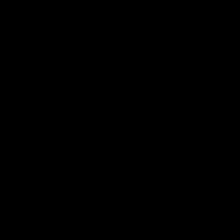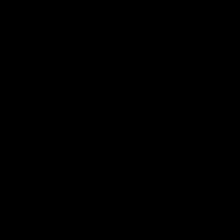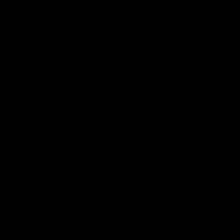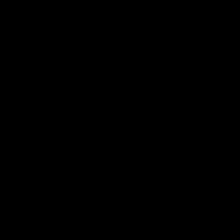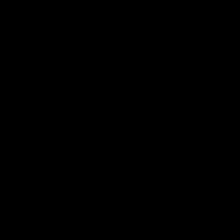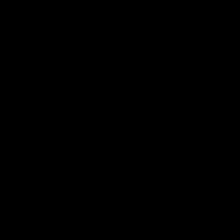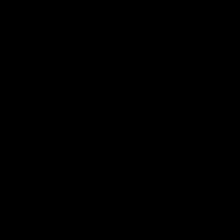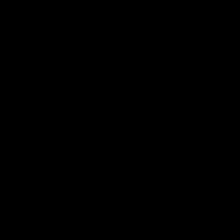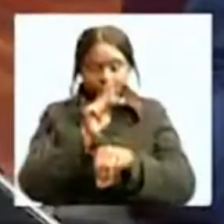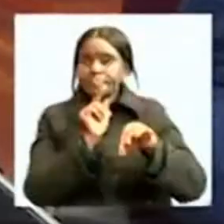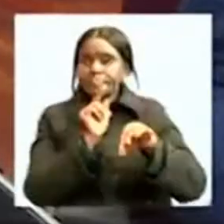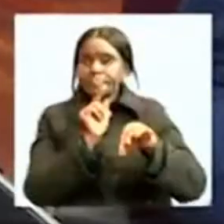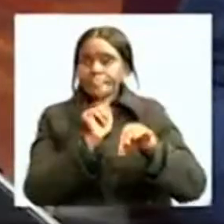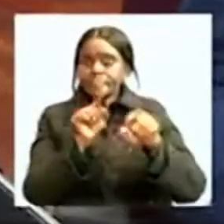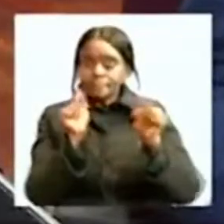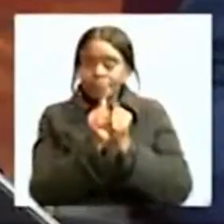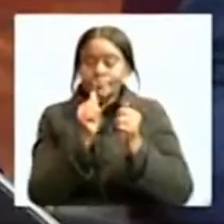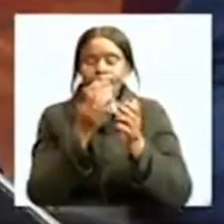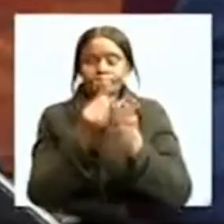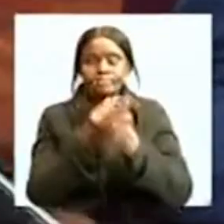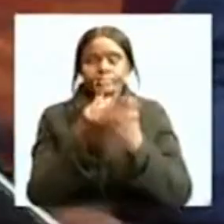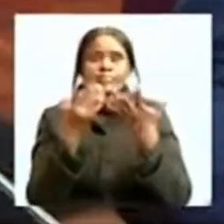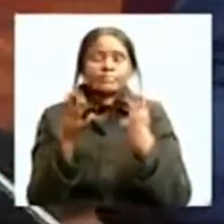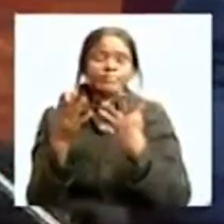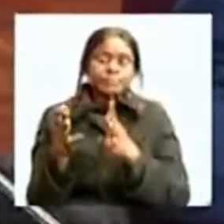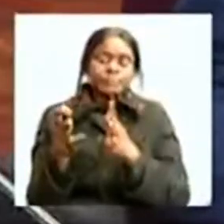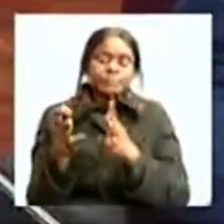delays, abandonment, and financial losses.